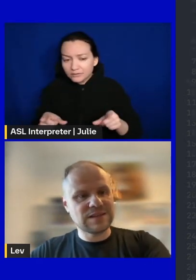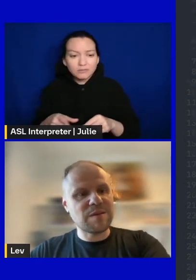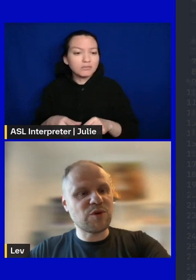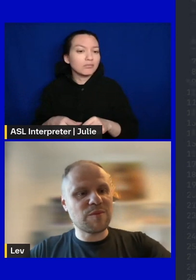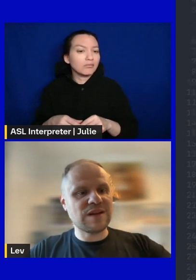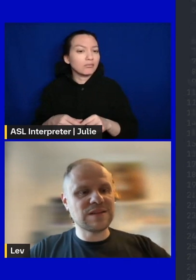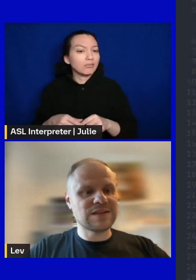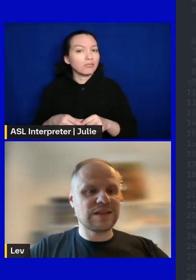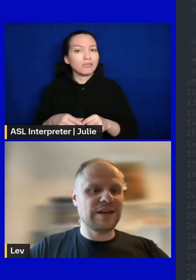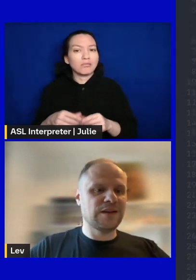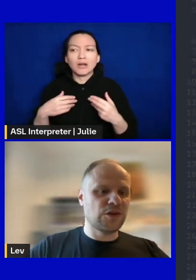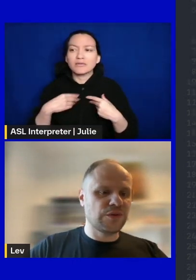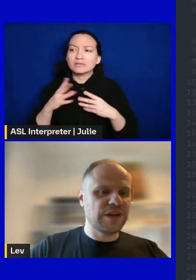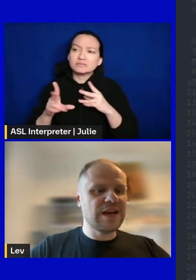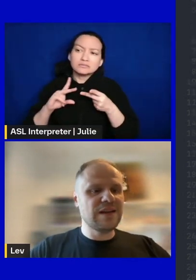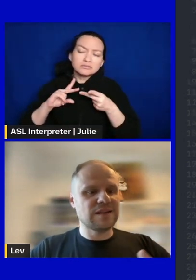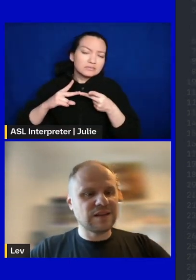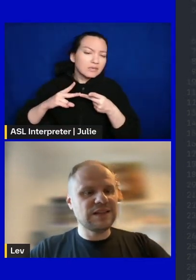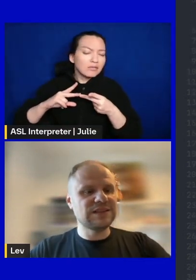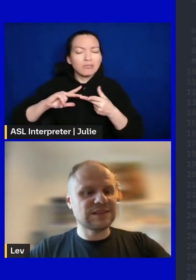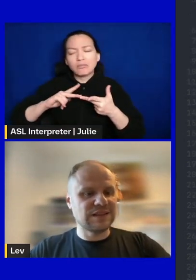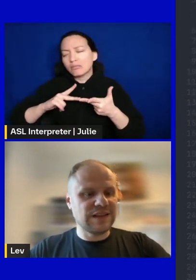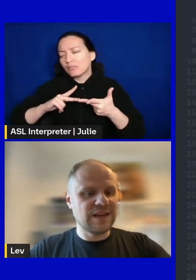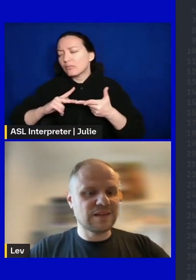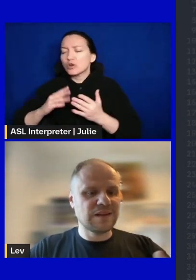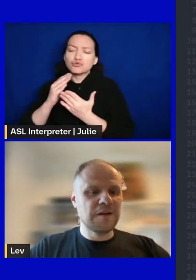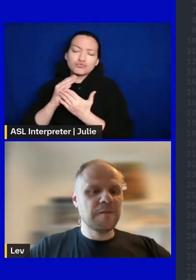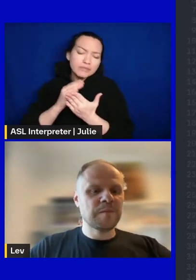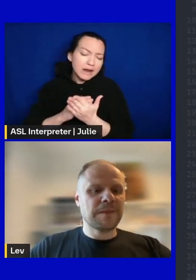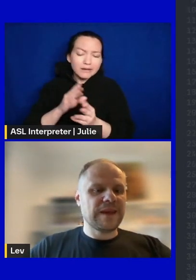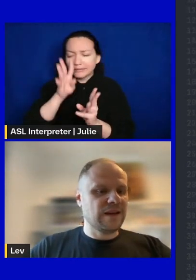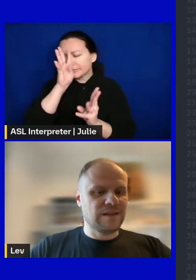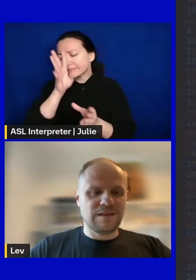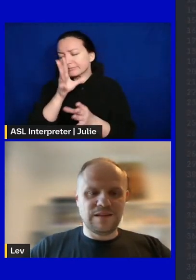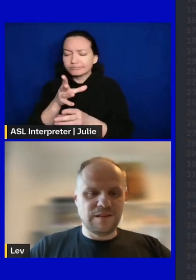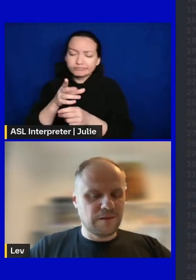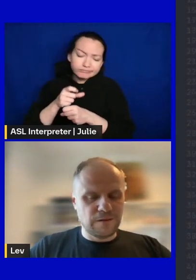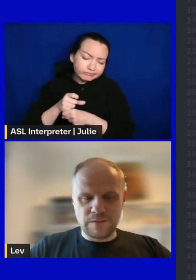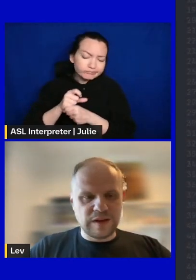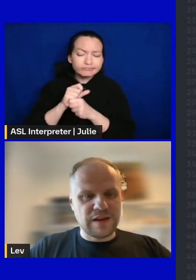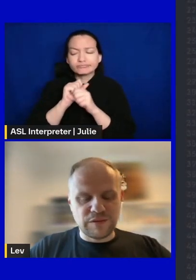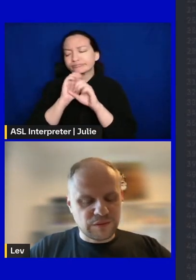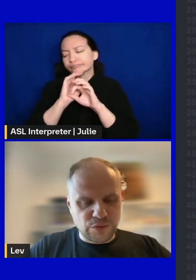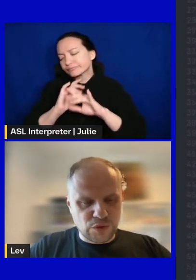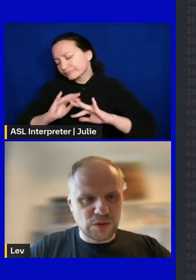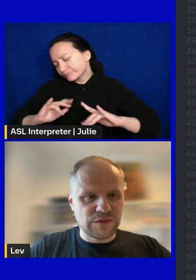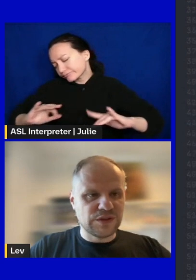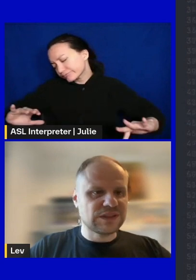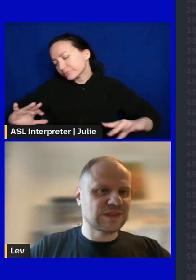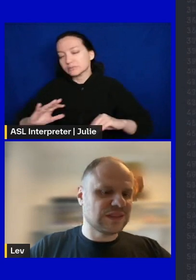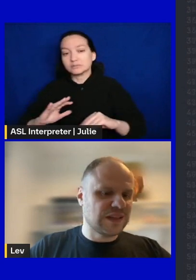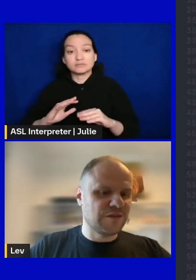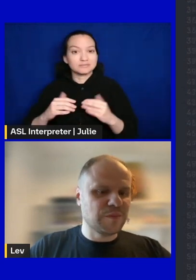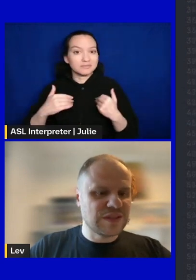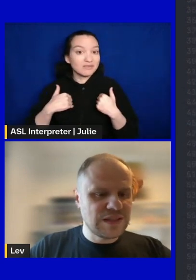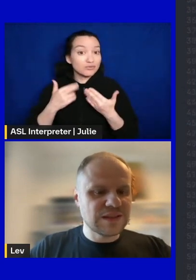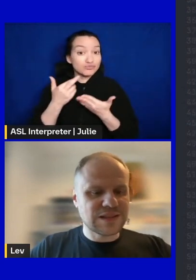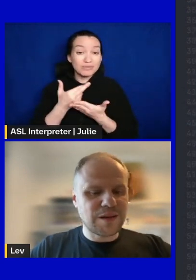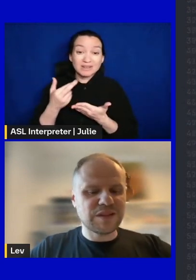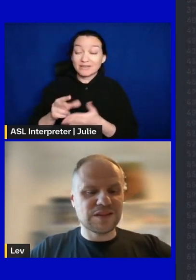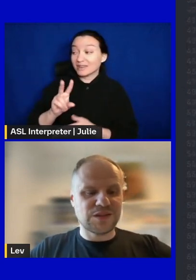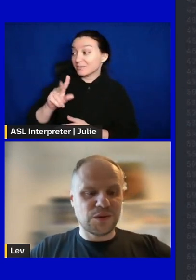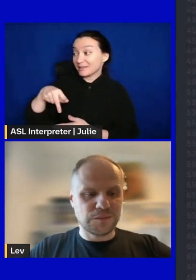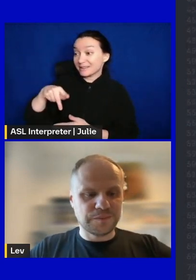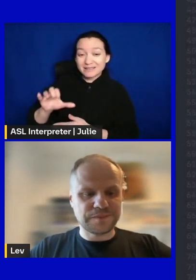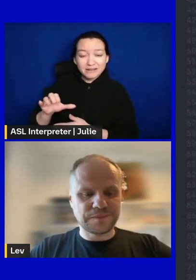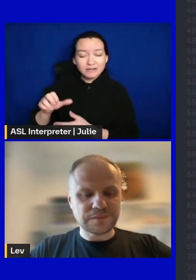like subcommands like create and list and get. And I have it for all of the resources like VPC and